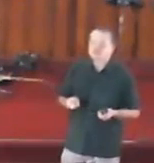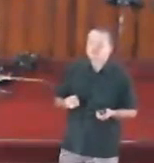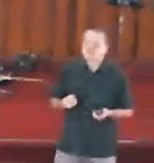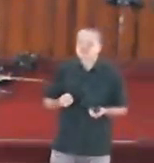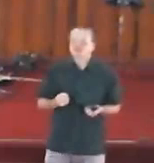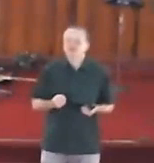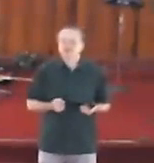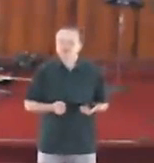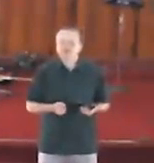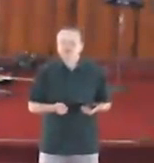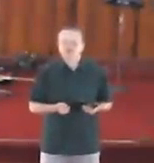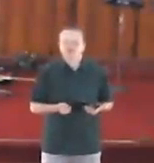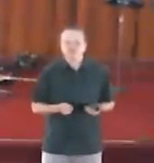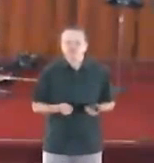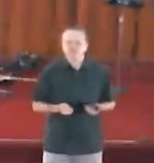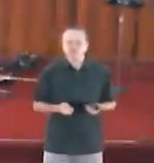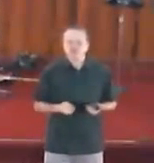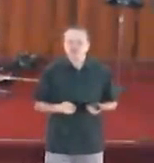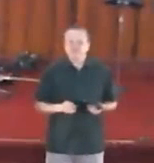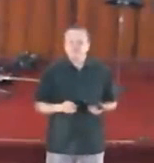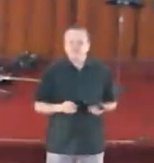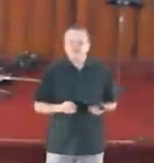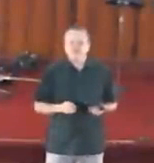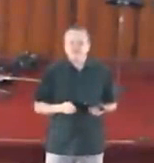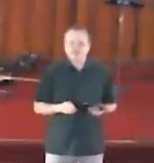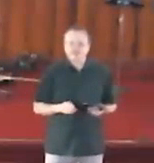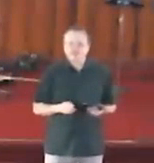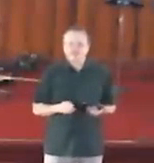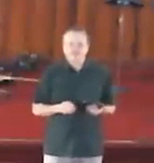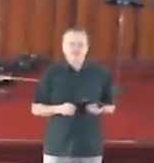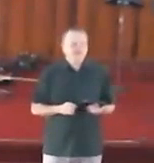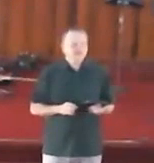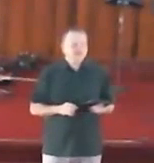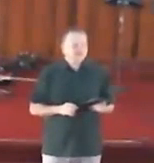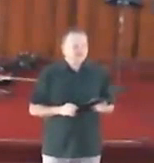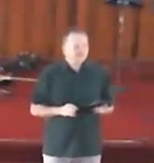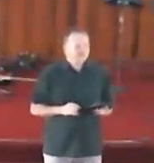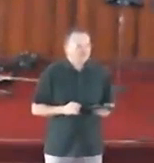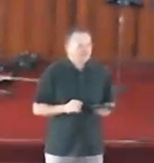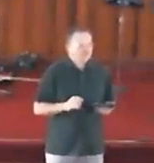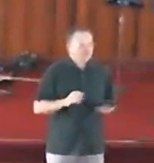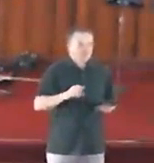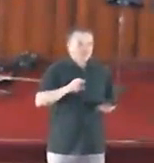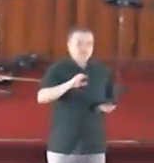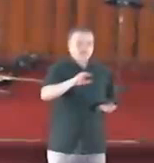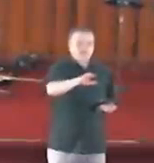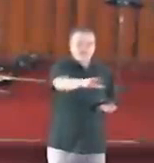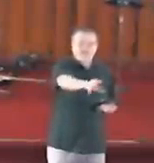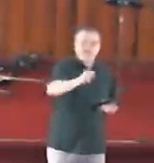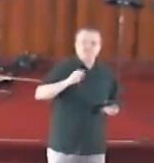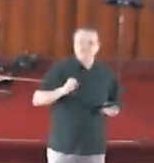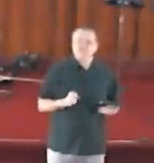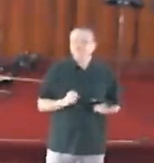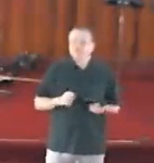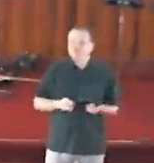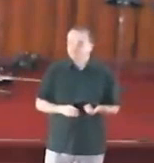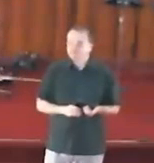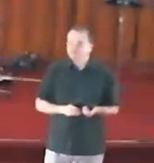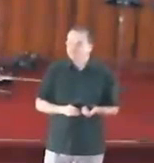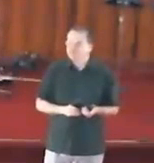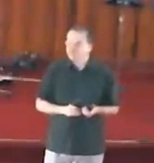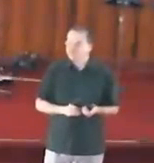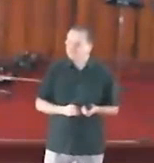fears control us. We can say, I don't want anything to do with the unknown. I don't want to lose control over anything. O no quiero ser rechazado por